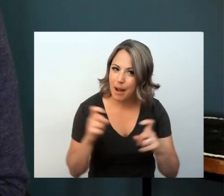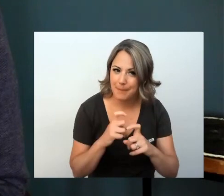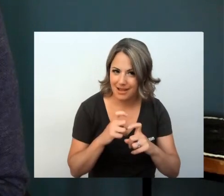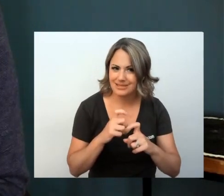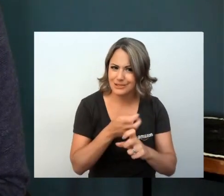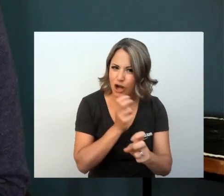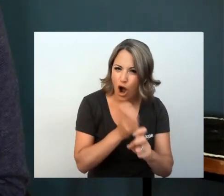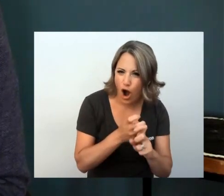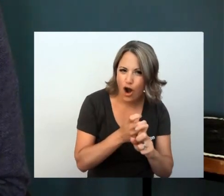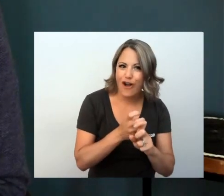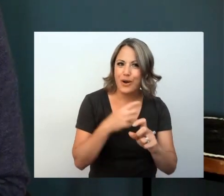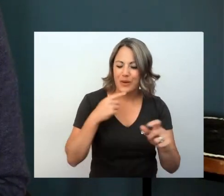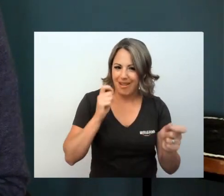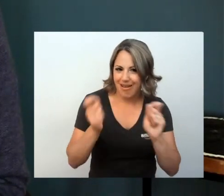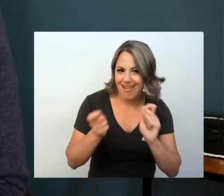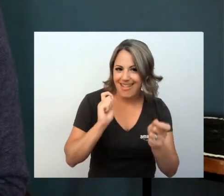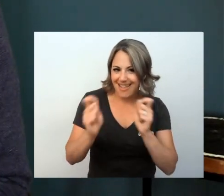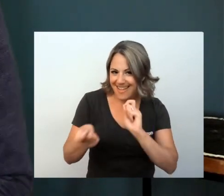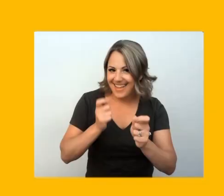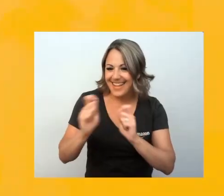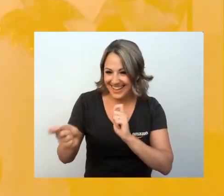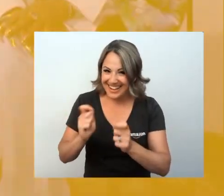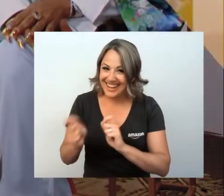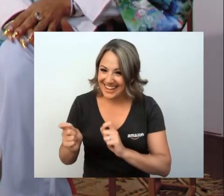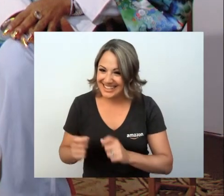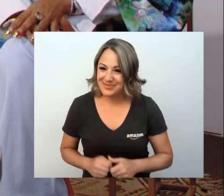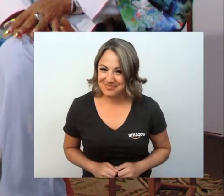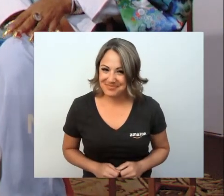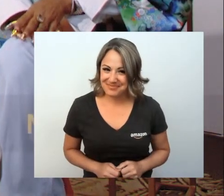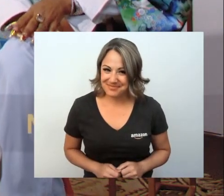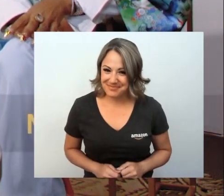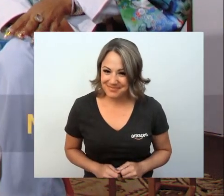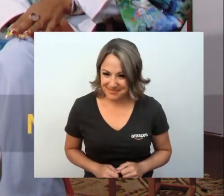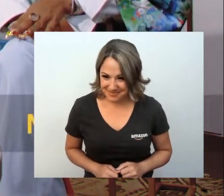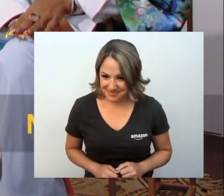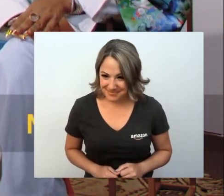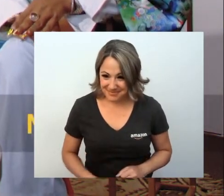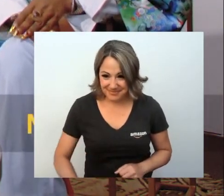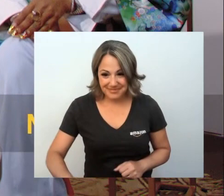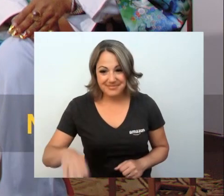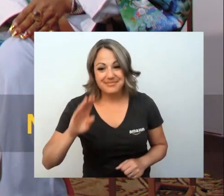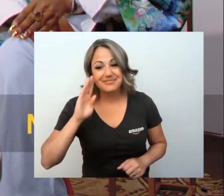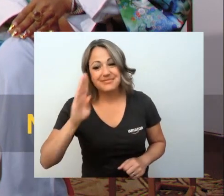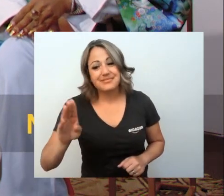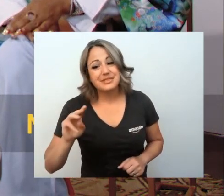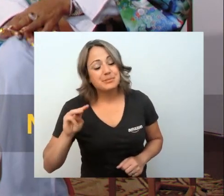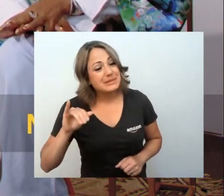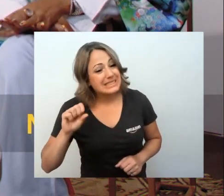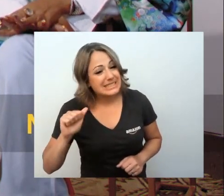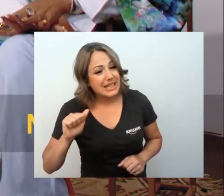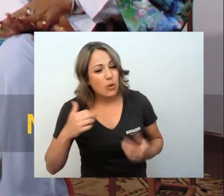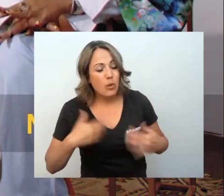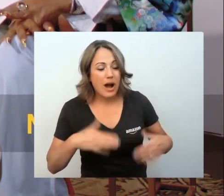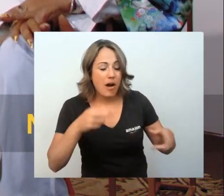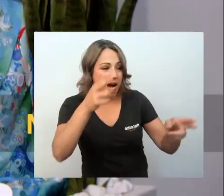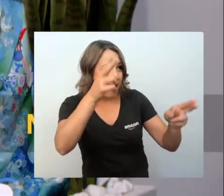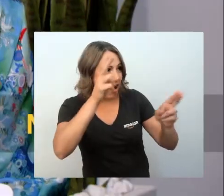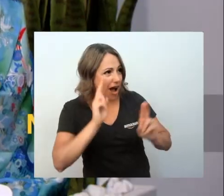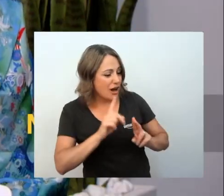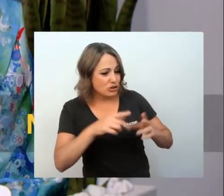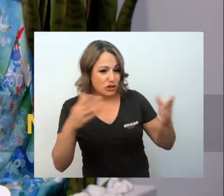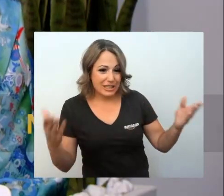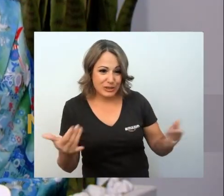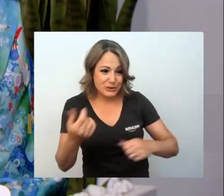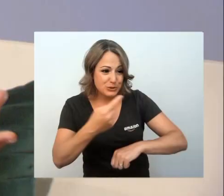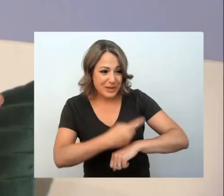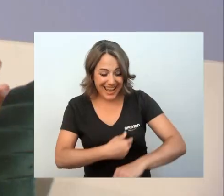focused on is the perfect fitting clothes for our customers. Misa, it is an honor to be with you here today. Oh, thank